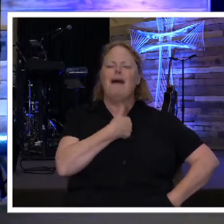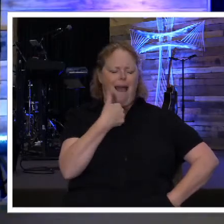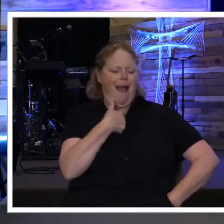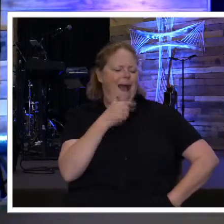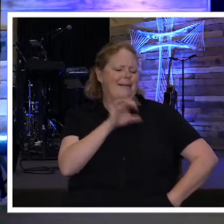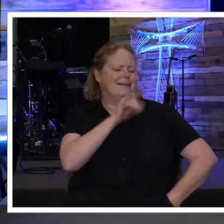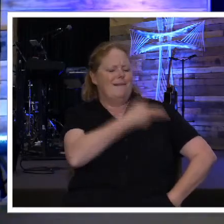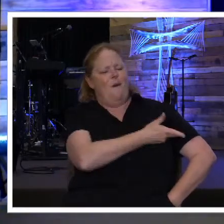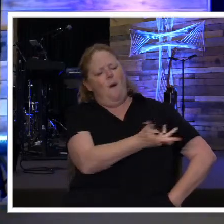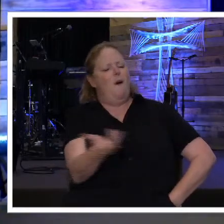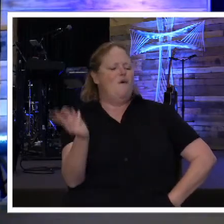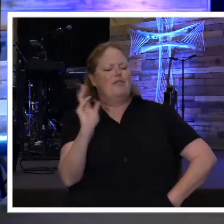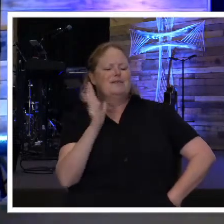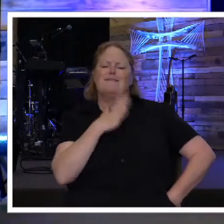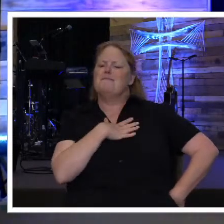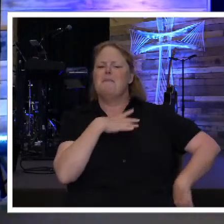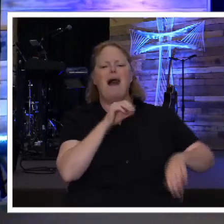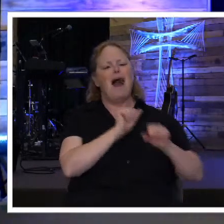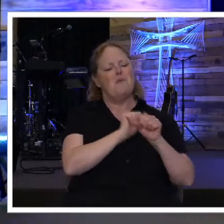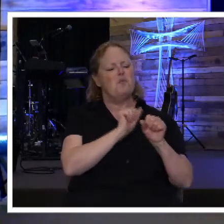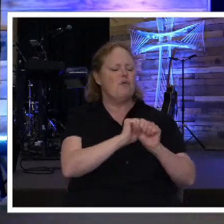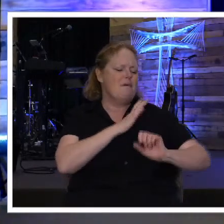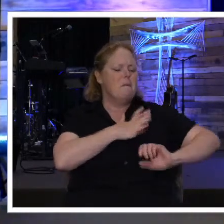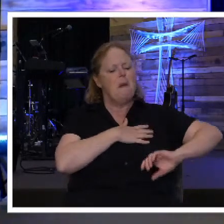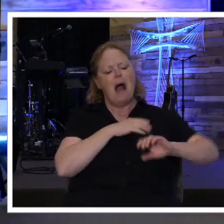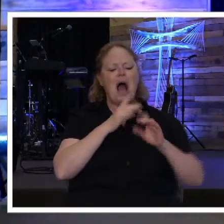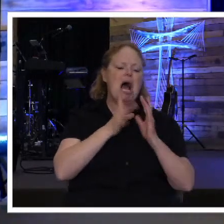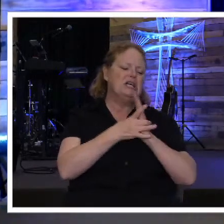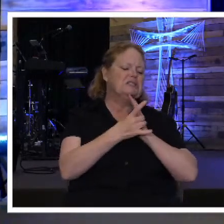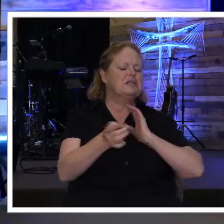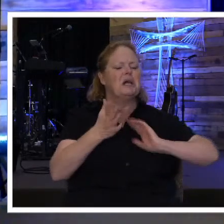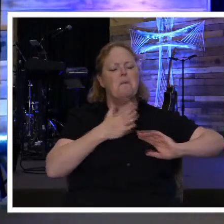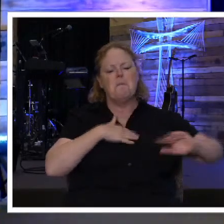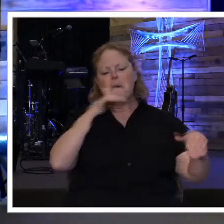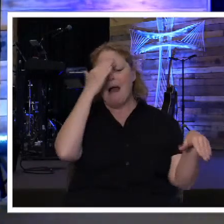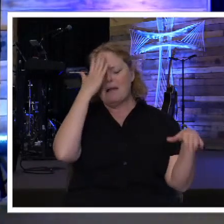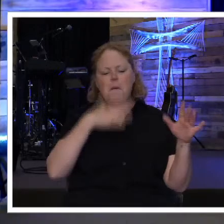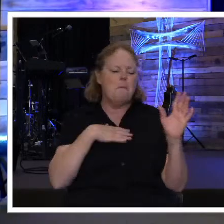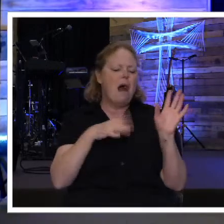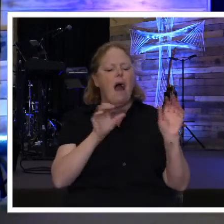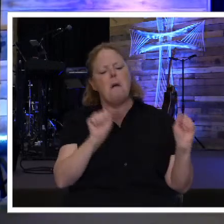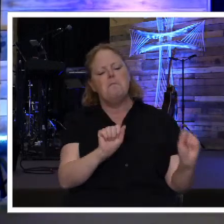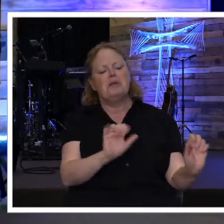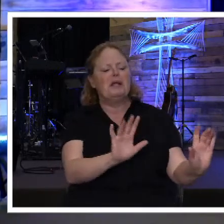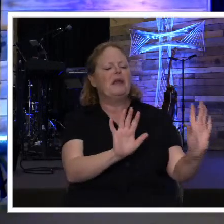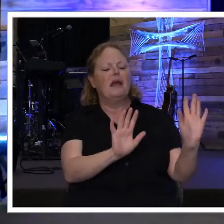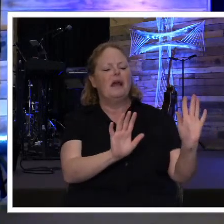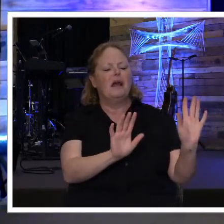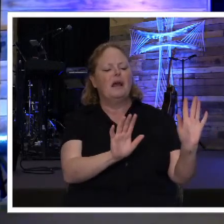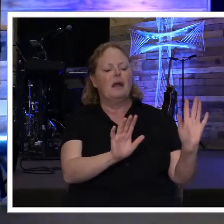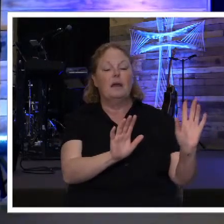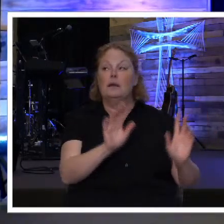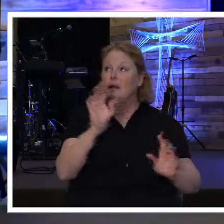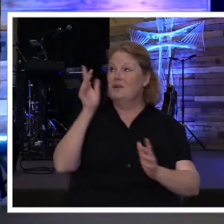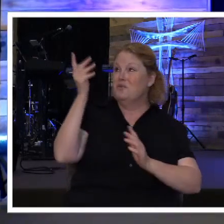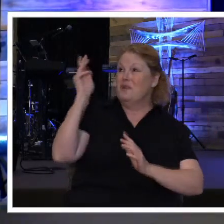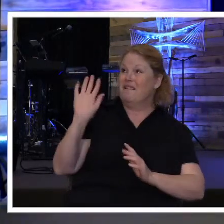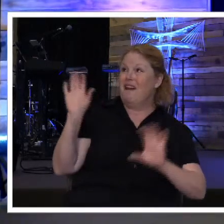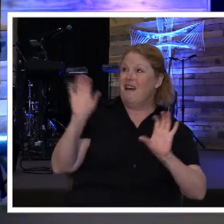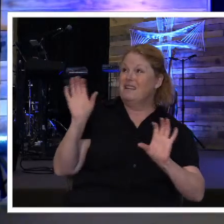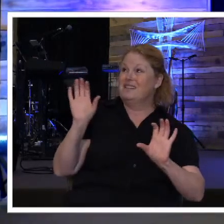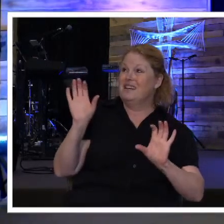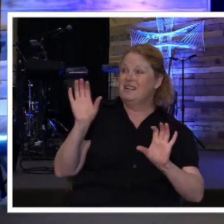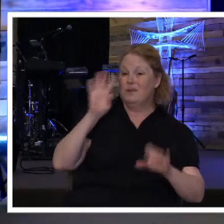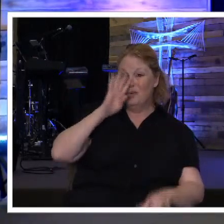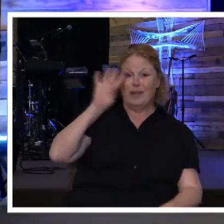that has done this. It's my work ethic. It's my ability that has done all this." And we can dismiss the value of what God has done and